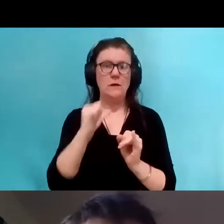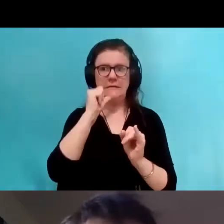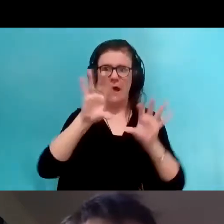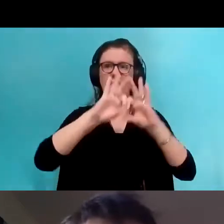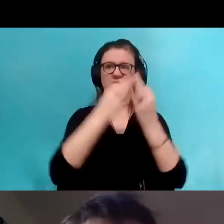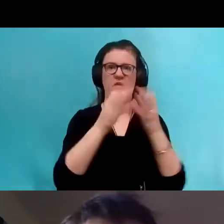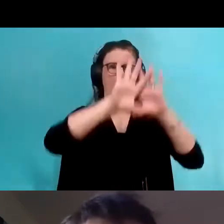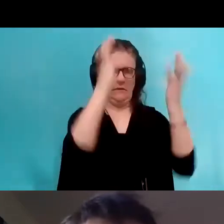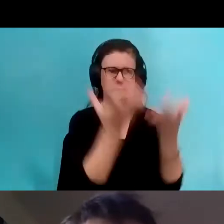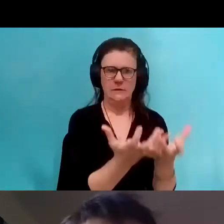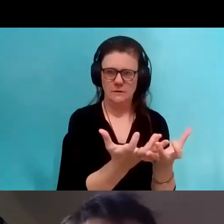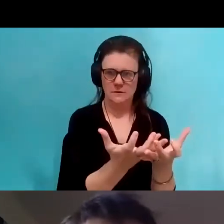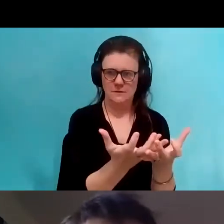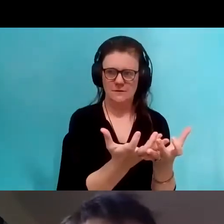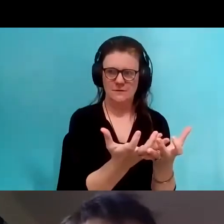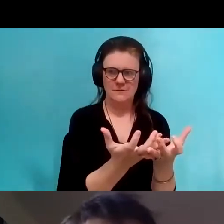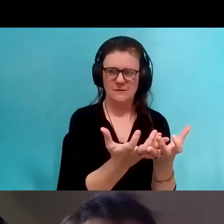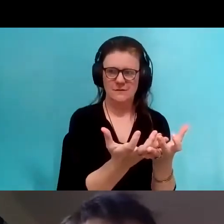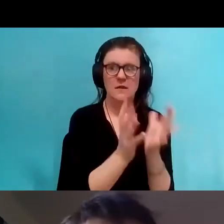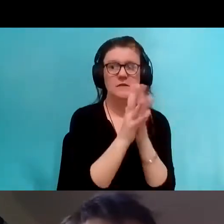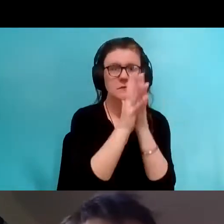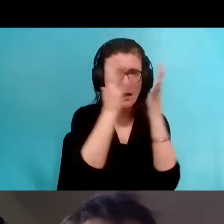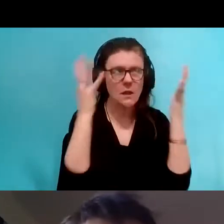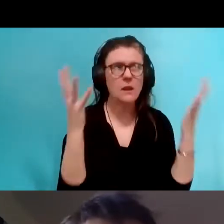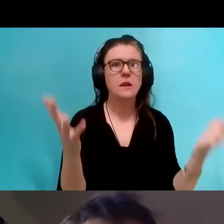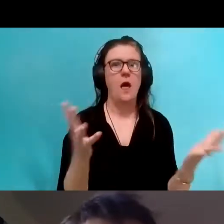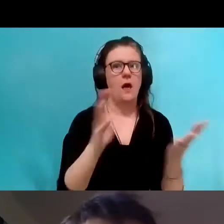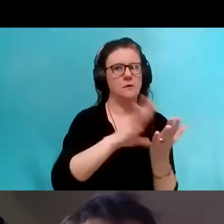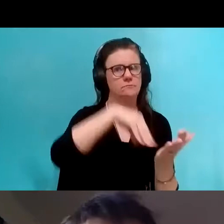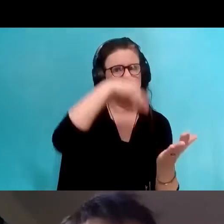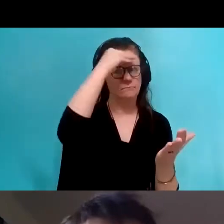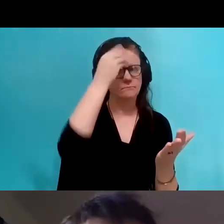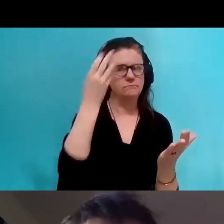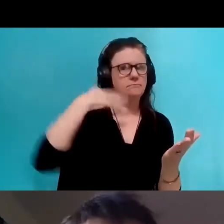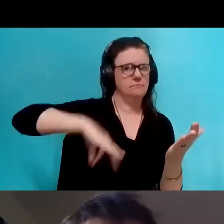household. So there are, again, lots of lessons and we are taking those lessons